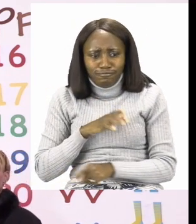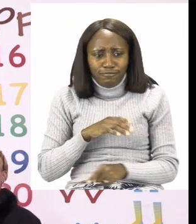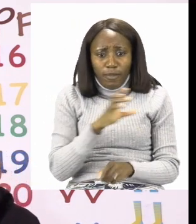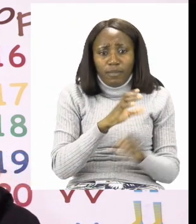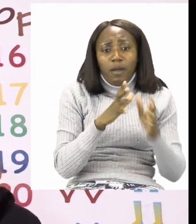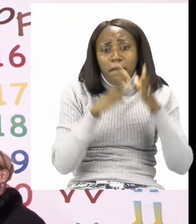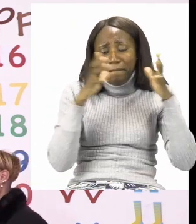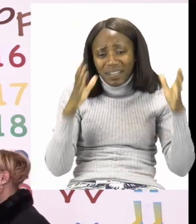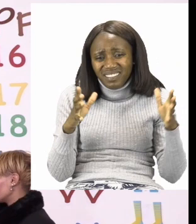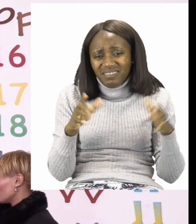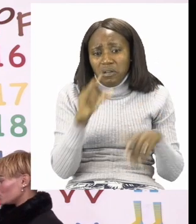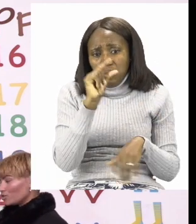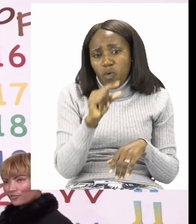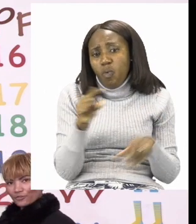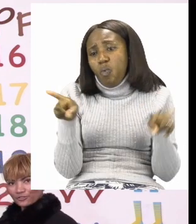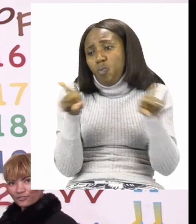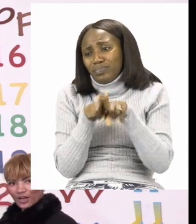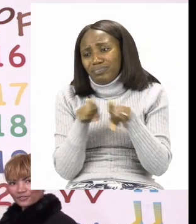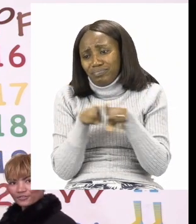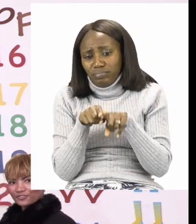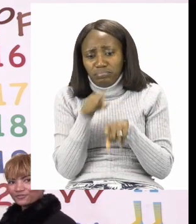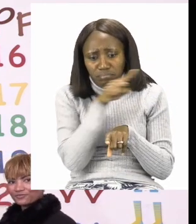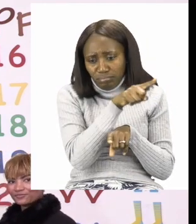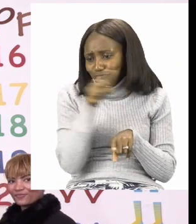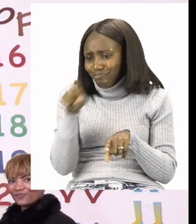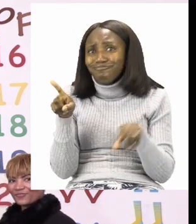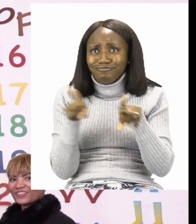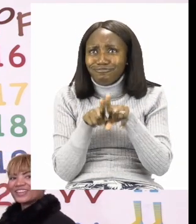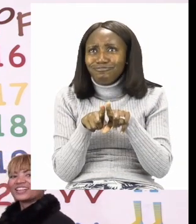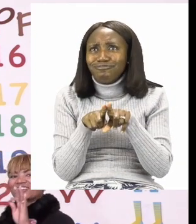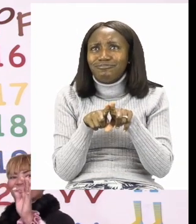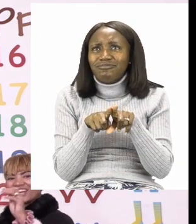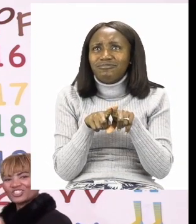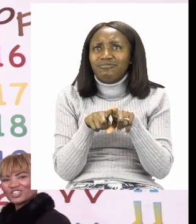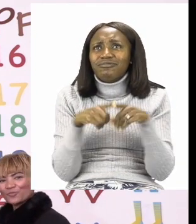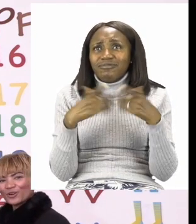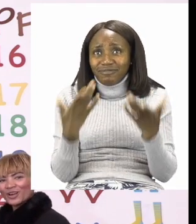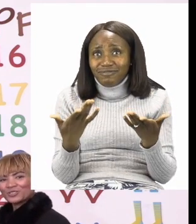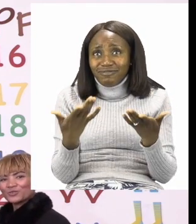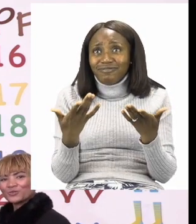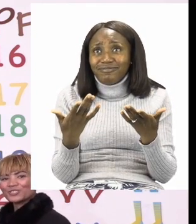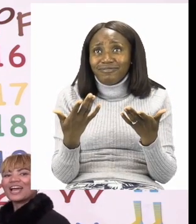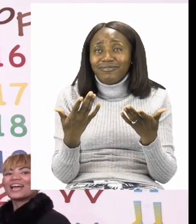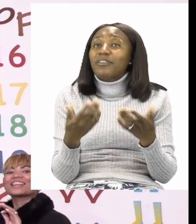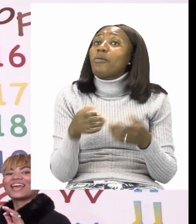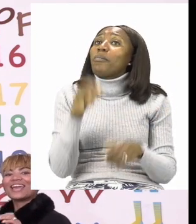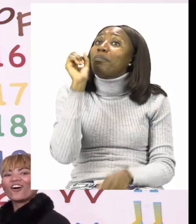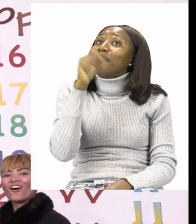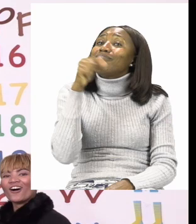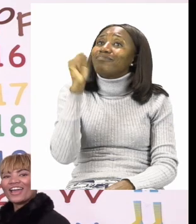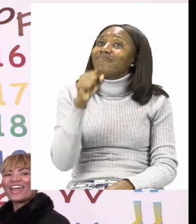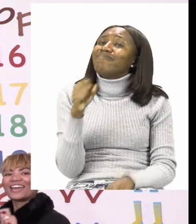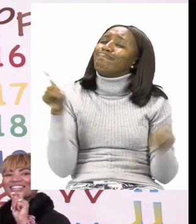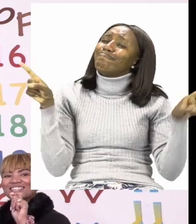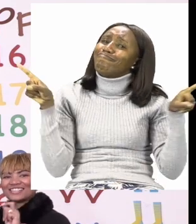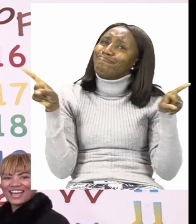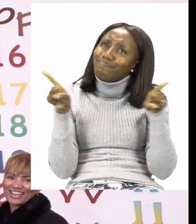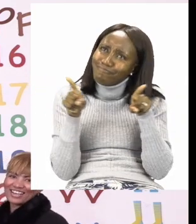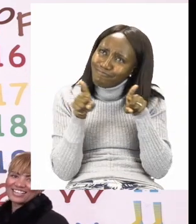than, or equals to 55? Great job, grade 2s. They